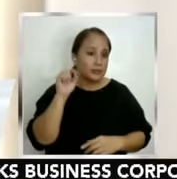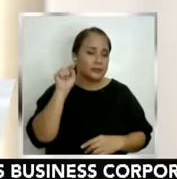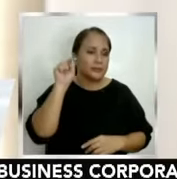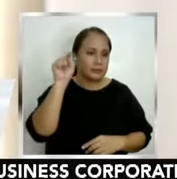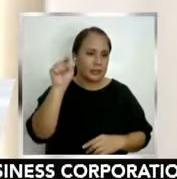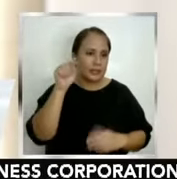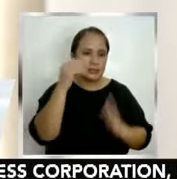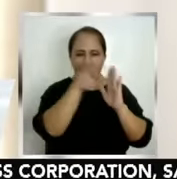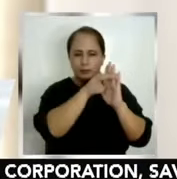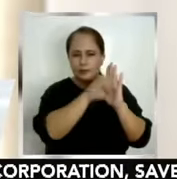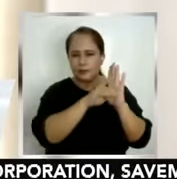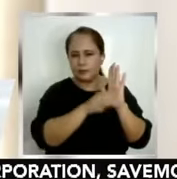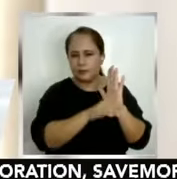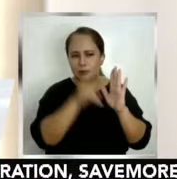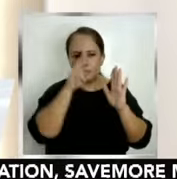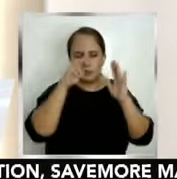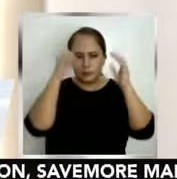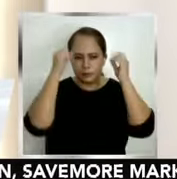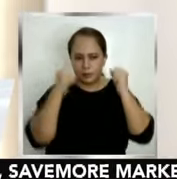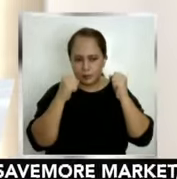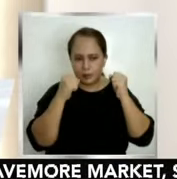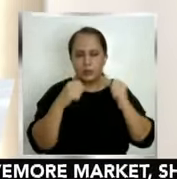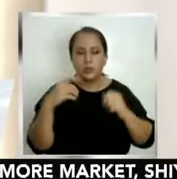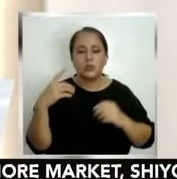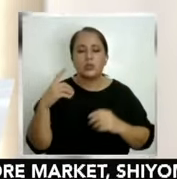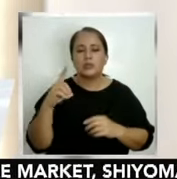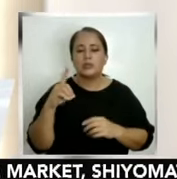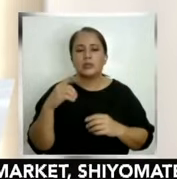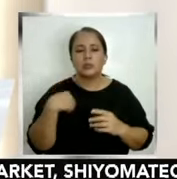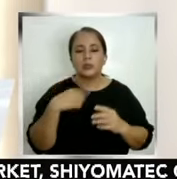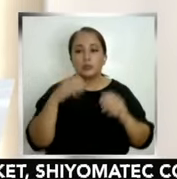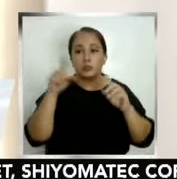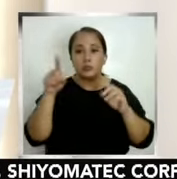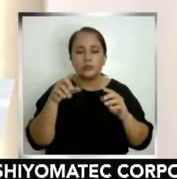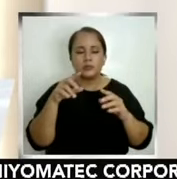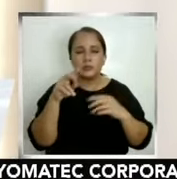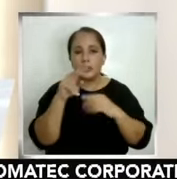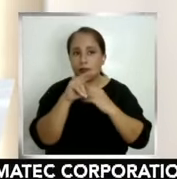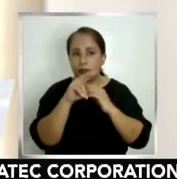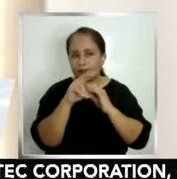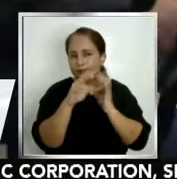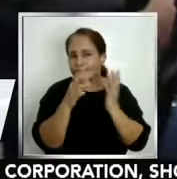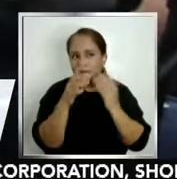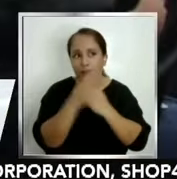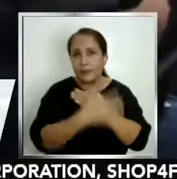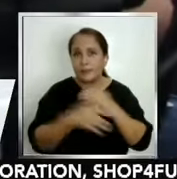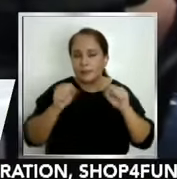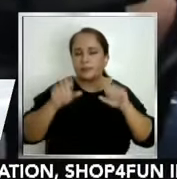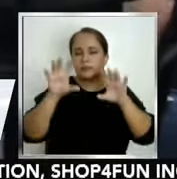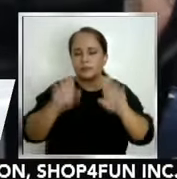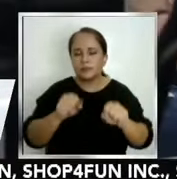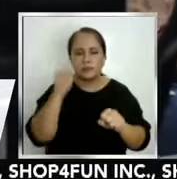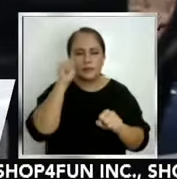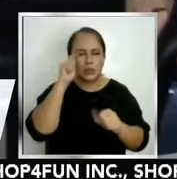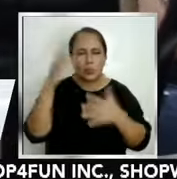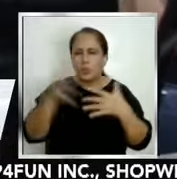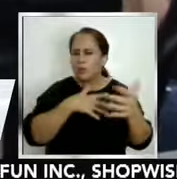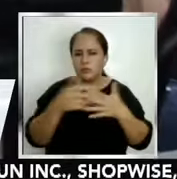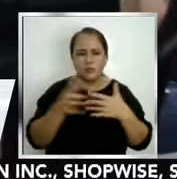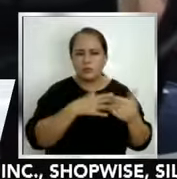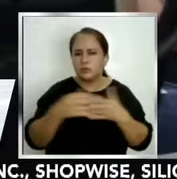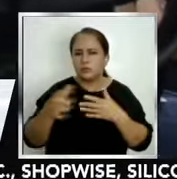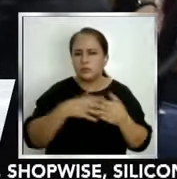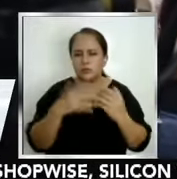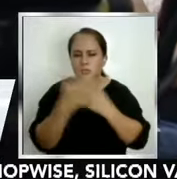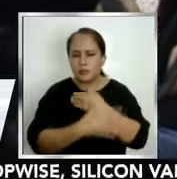The duty of rendition is actually the duty to arrest a person who has been tagged a terrorist. Yes, no matter what country. Maaari na rin daw pumasok ang Anti-Money